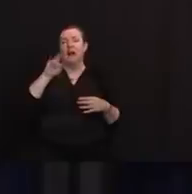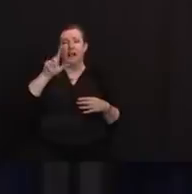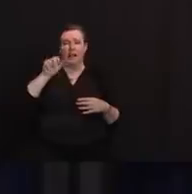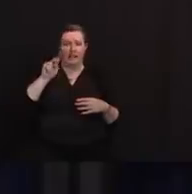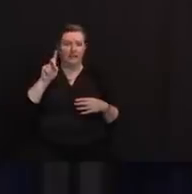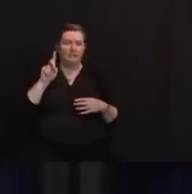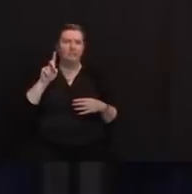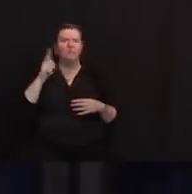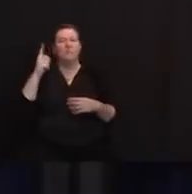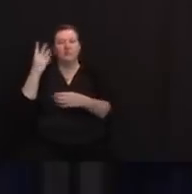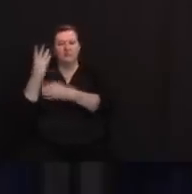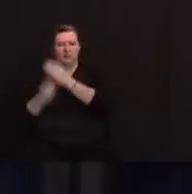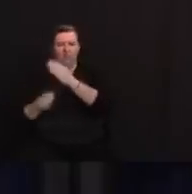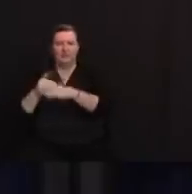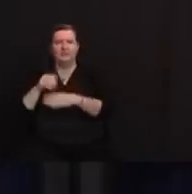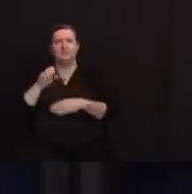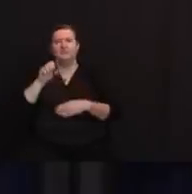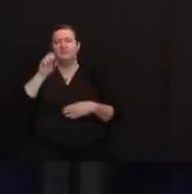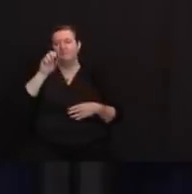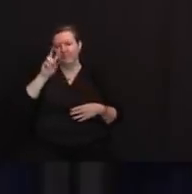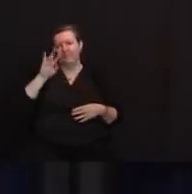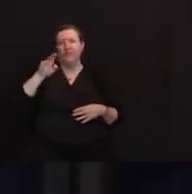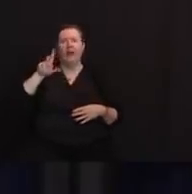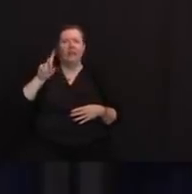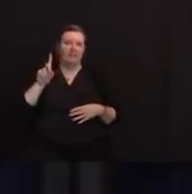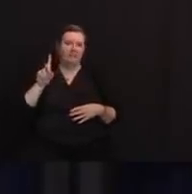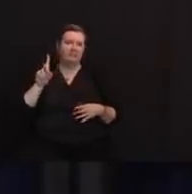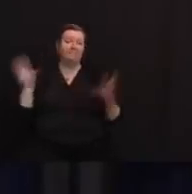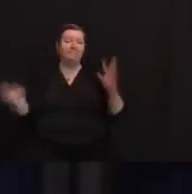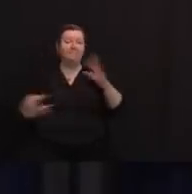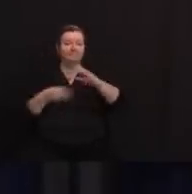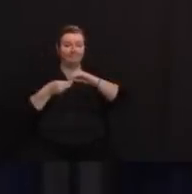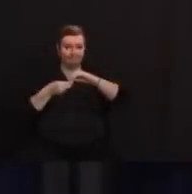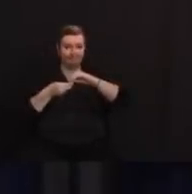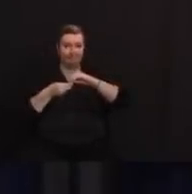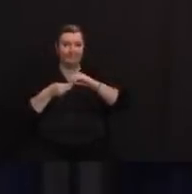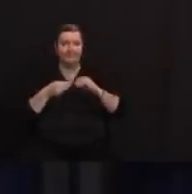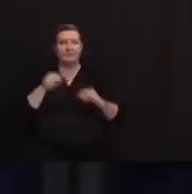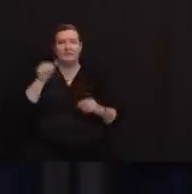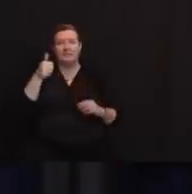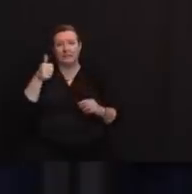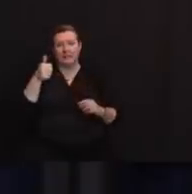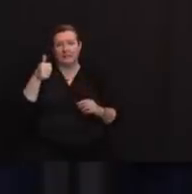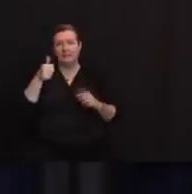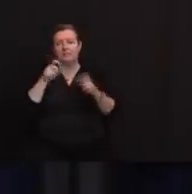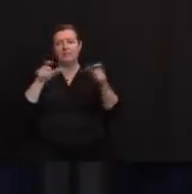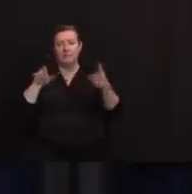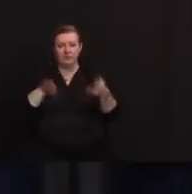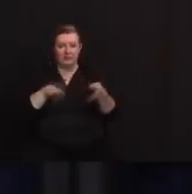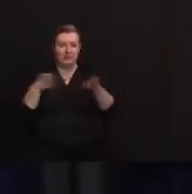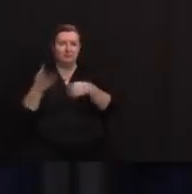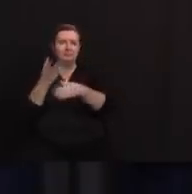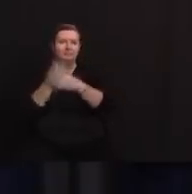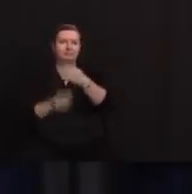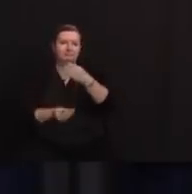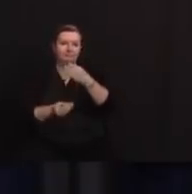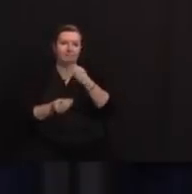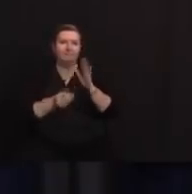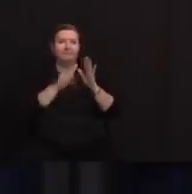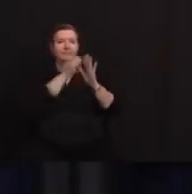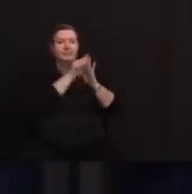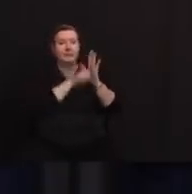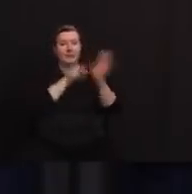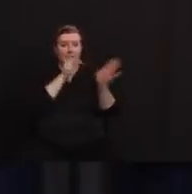Vineland home, bringing that cumulative number to 10 deaths. At the state psychiatric